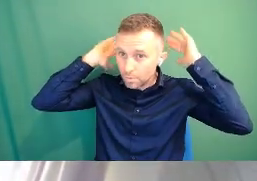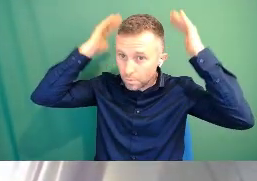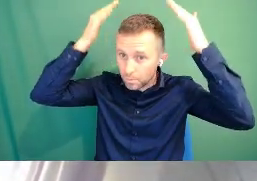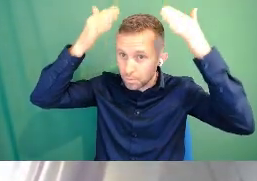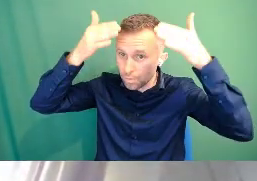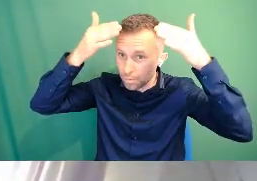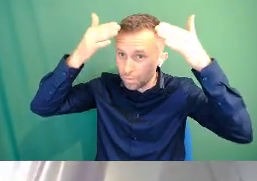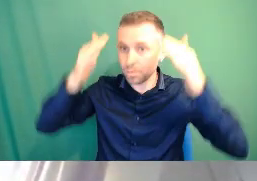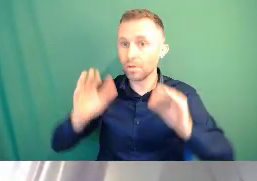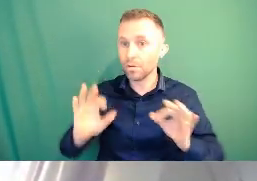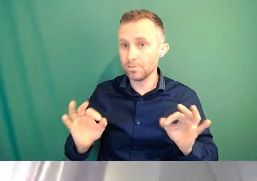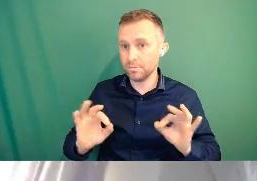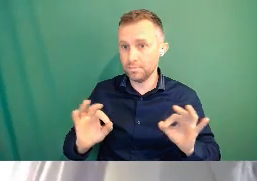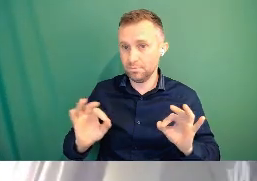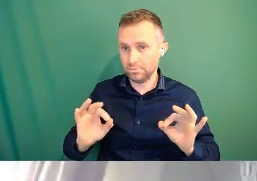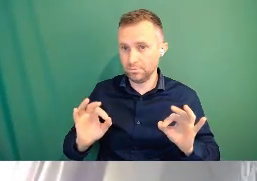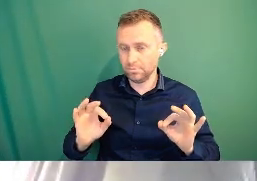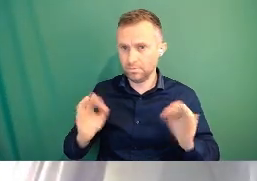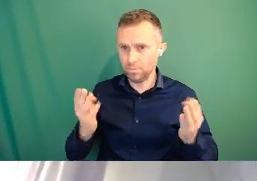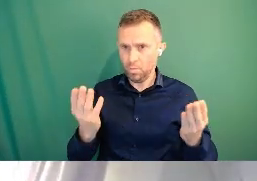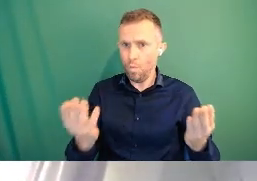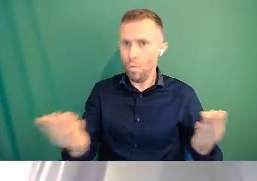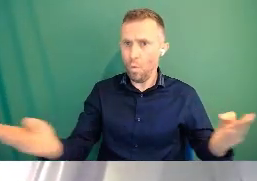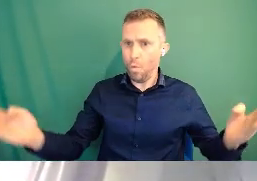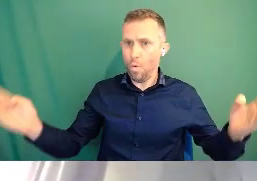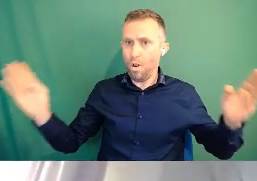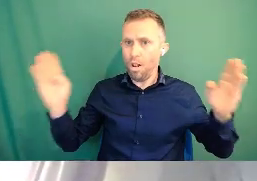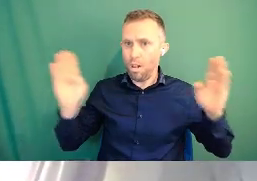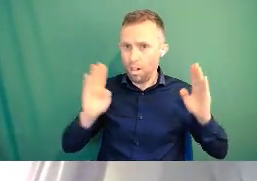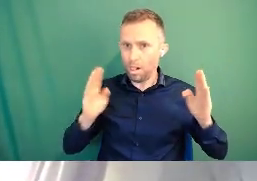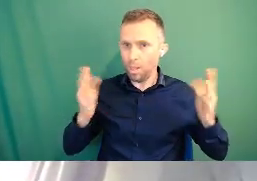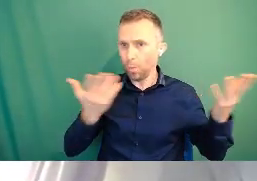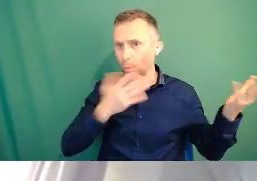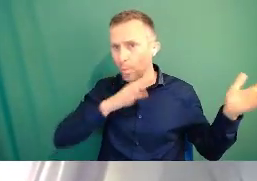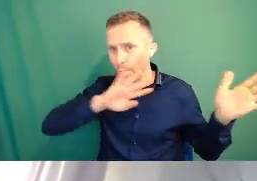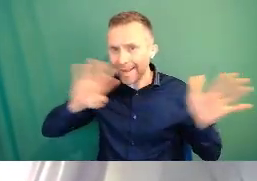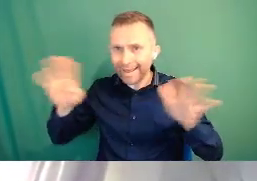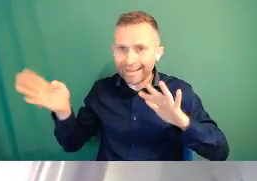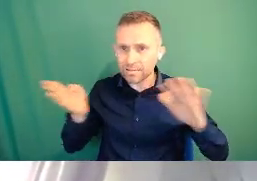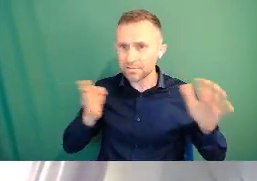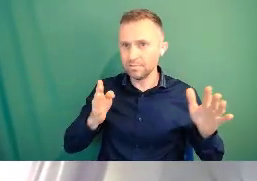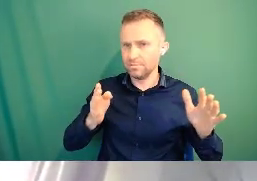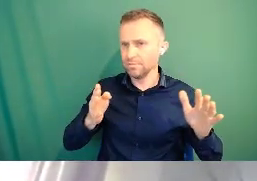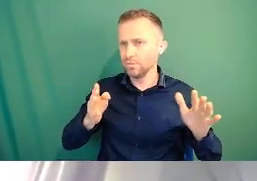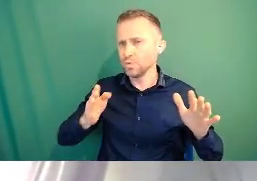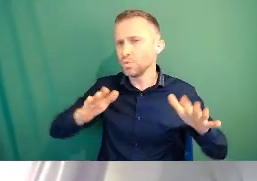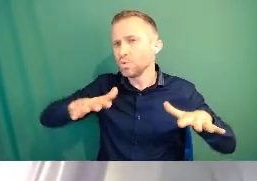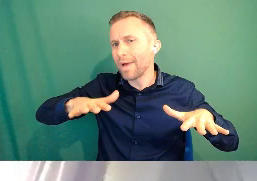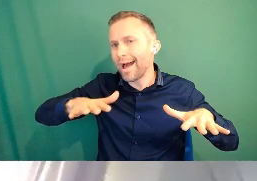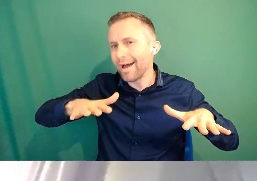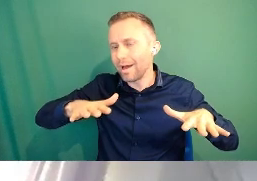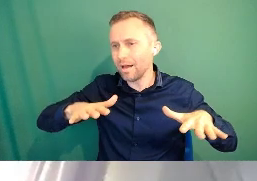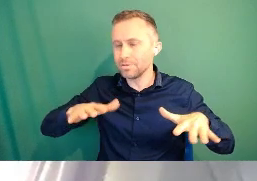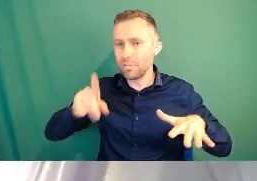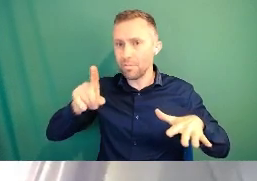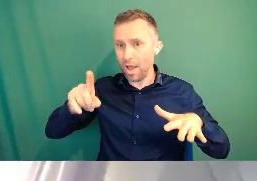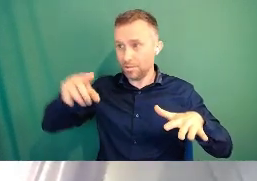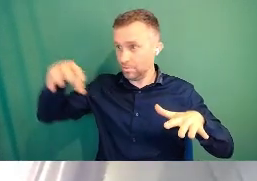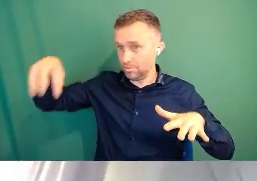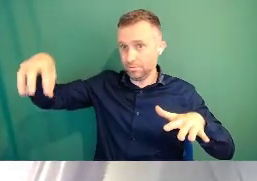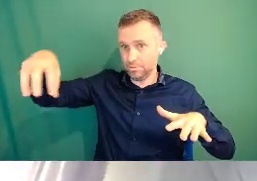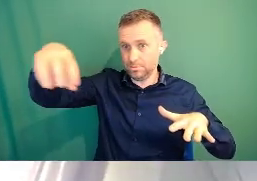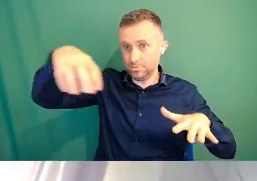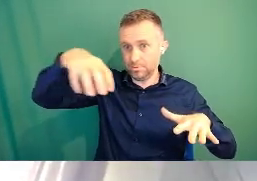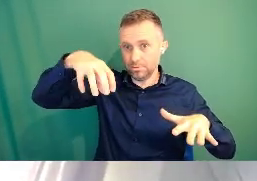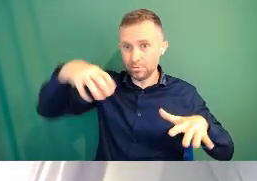isn't covering. You're covered by the wind because you've got walls surrounding you. But there are, I'm